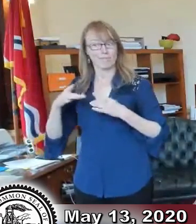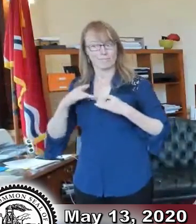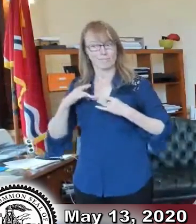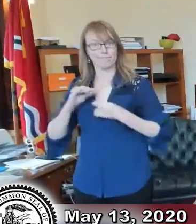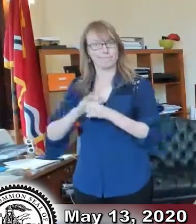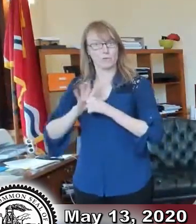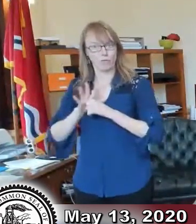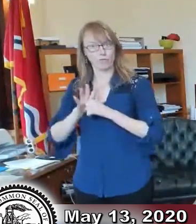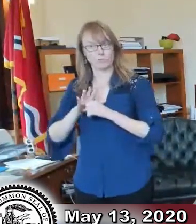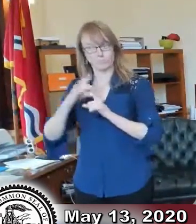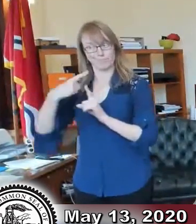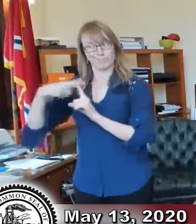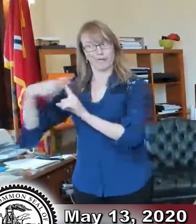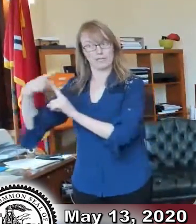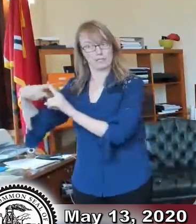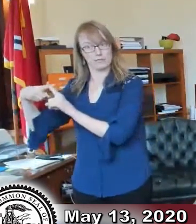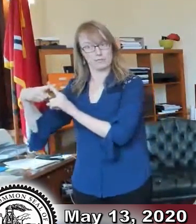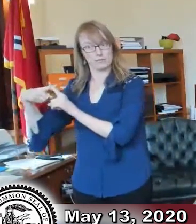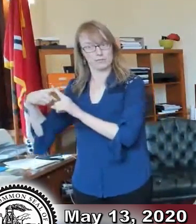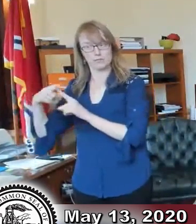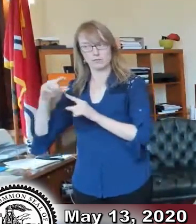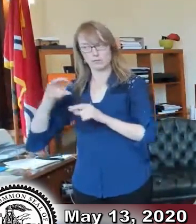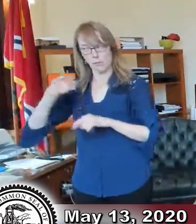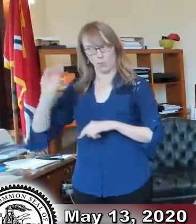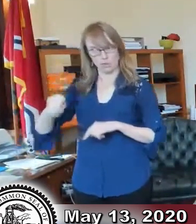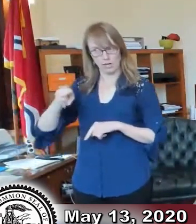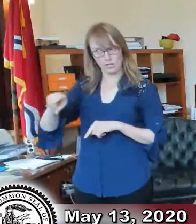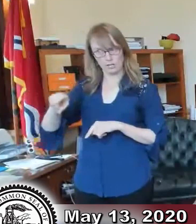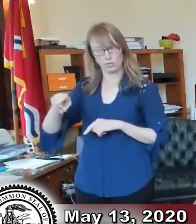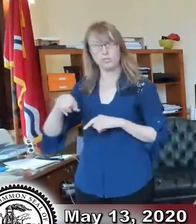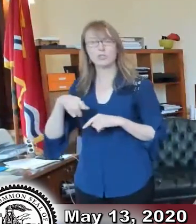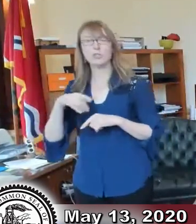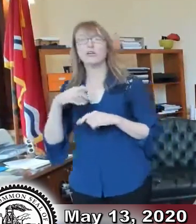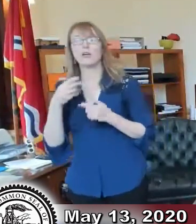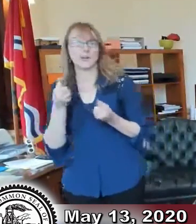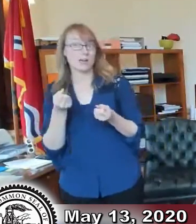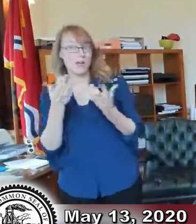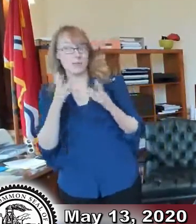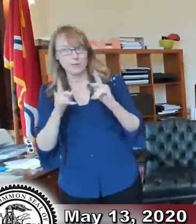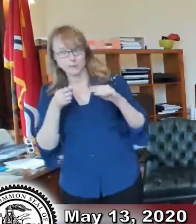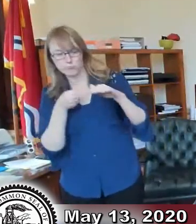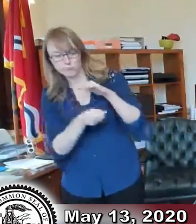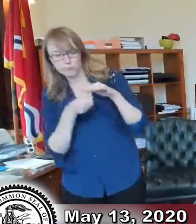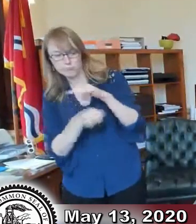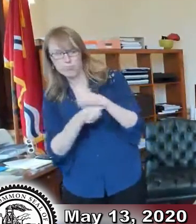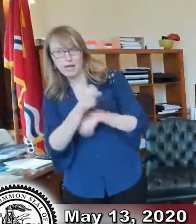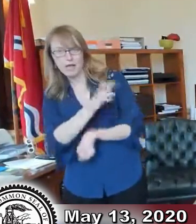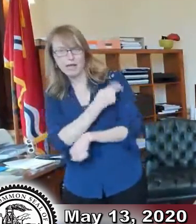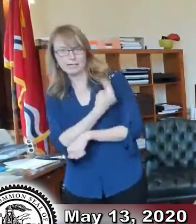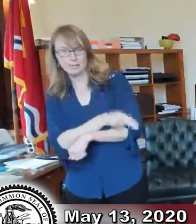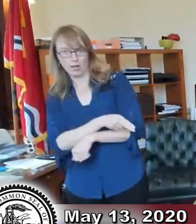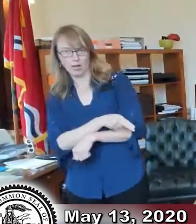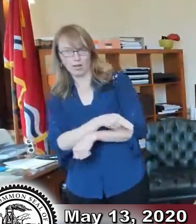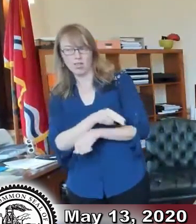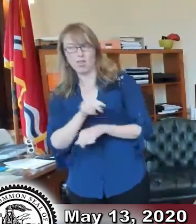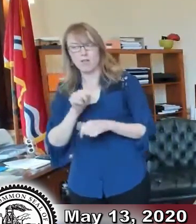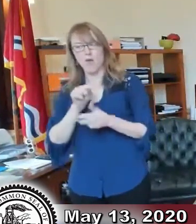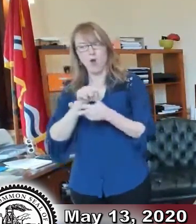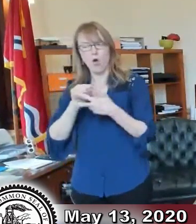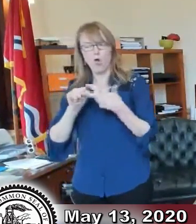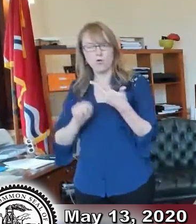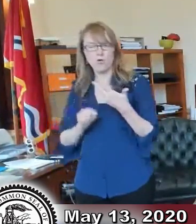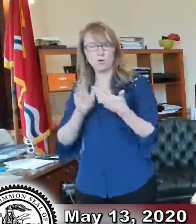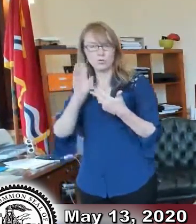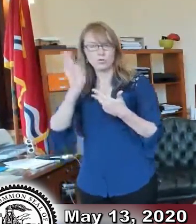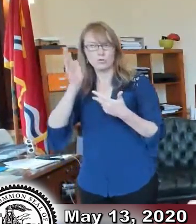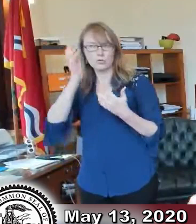those things will be taken into account before we go to phase 2, or